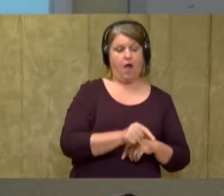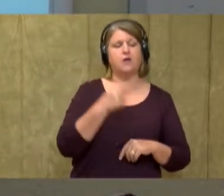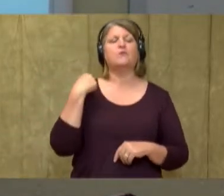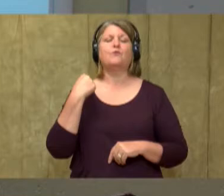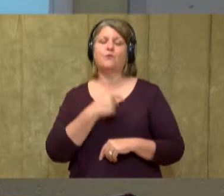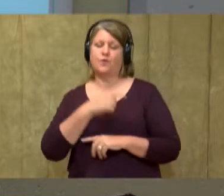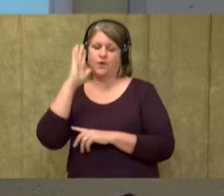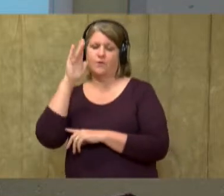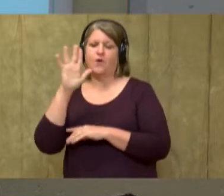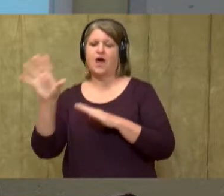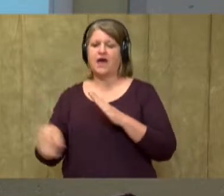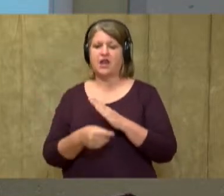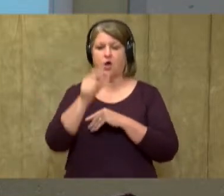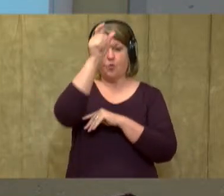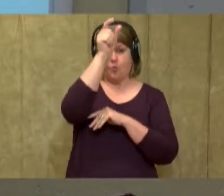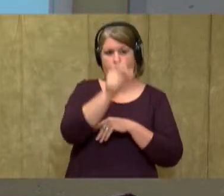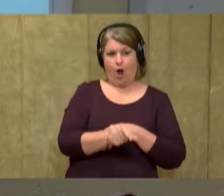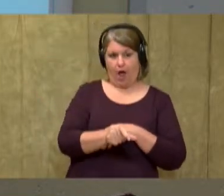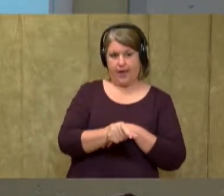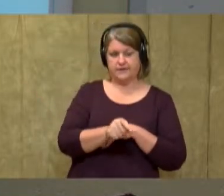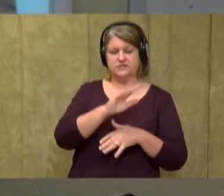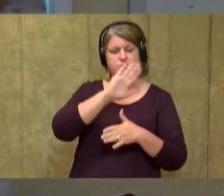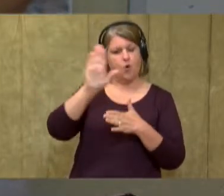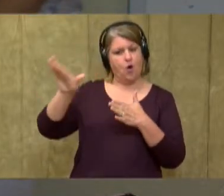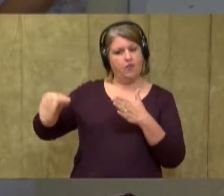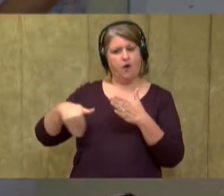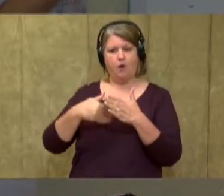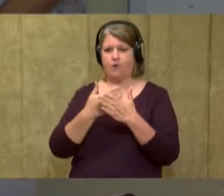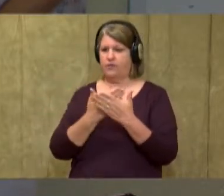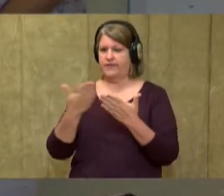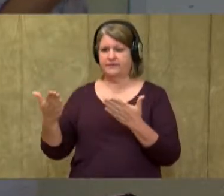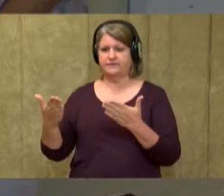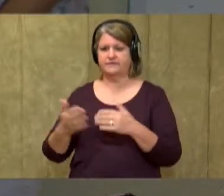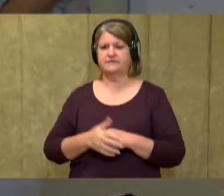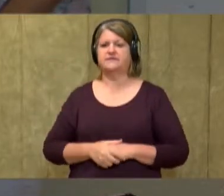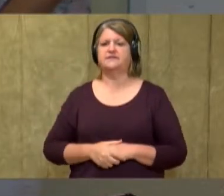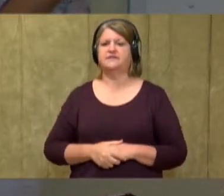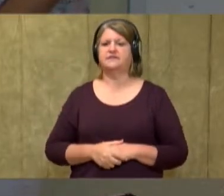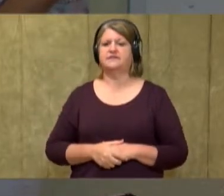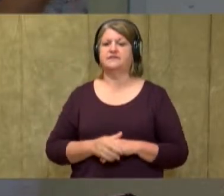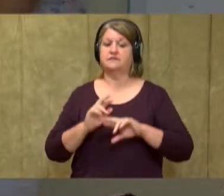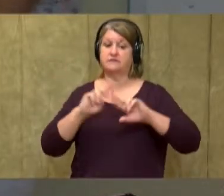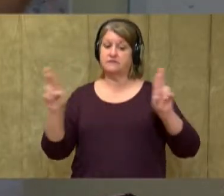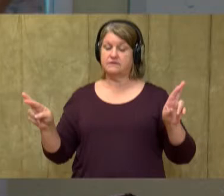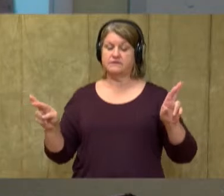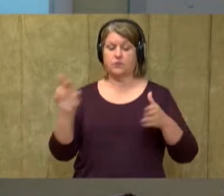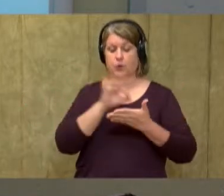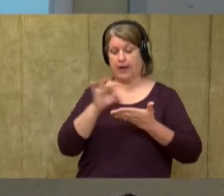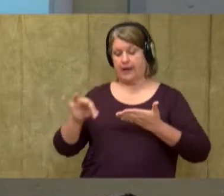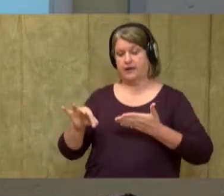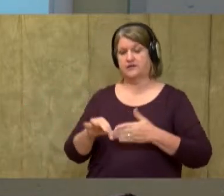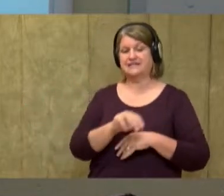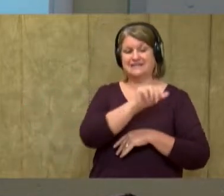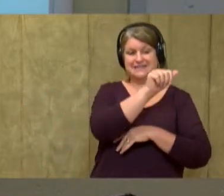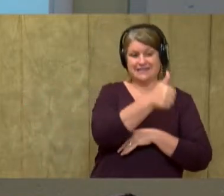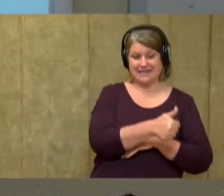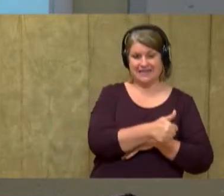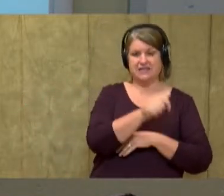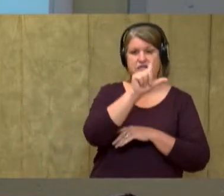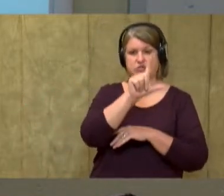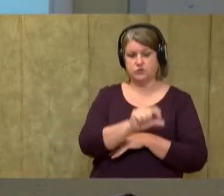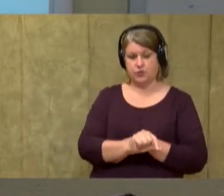to the whole thing, okay? Here we go. Let's count.